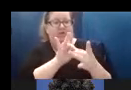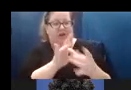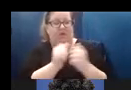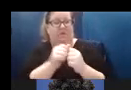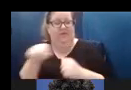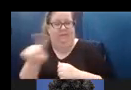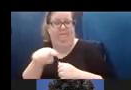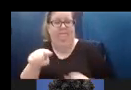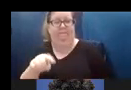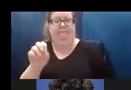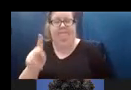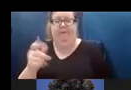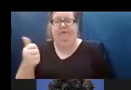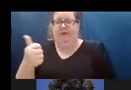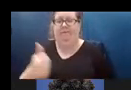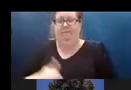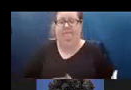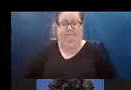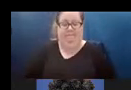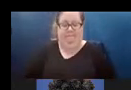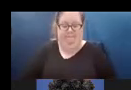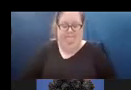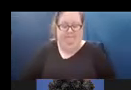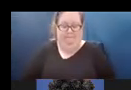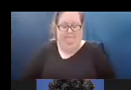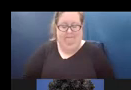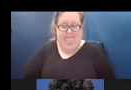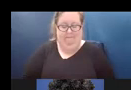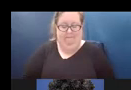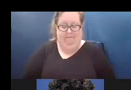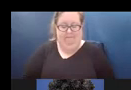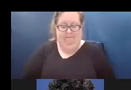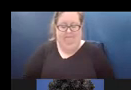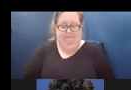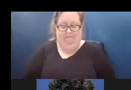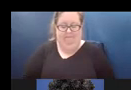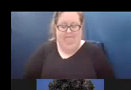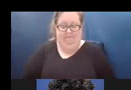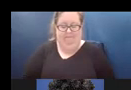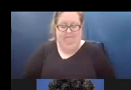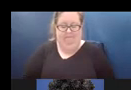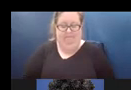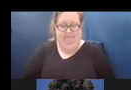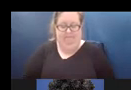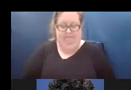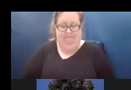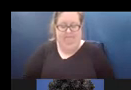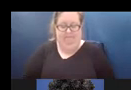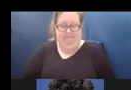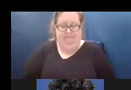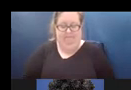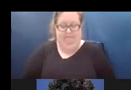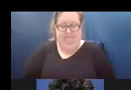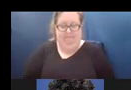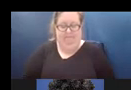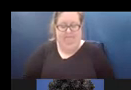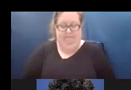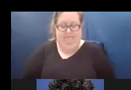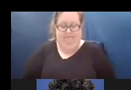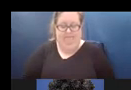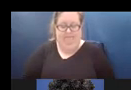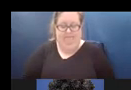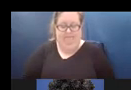Hoboken. Great. Thanks. No problem. Okay. I think we're ready to move. All right, I'm going to open